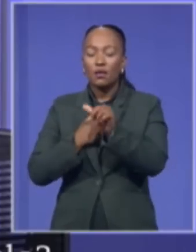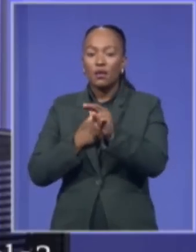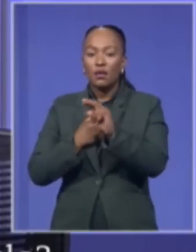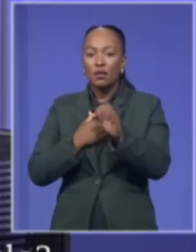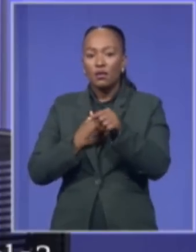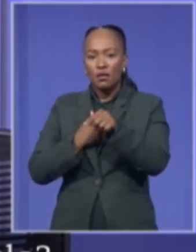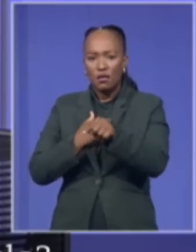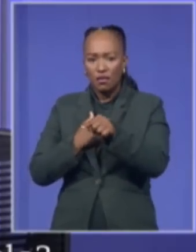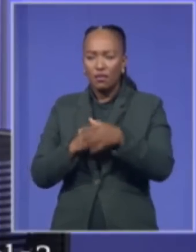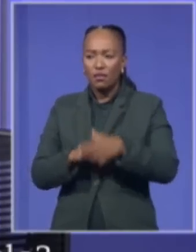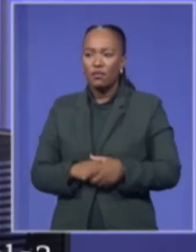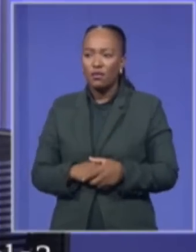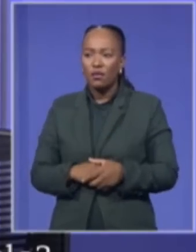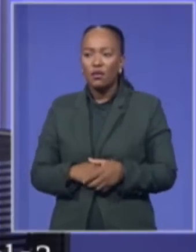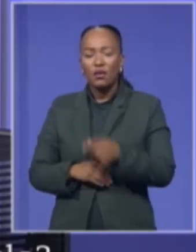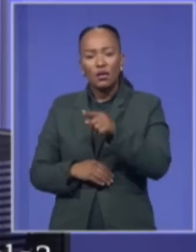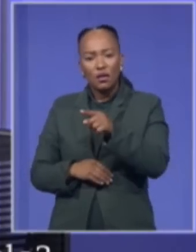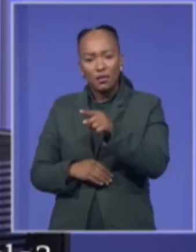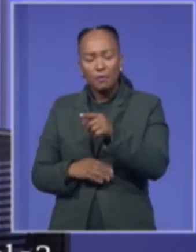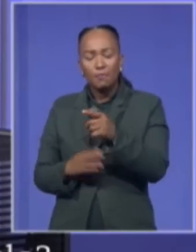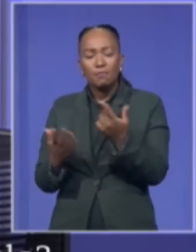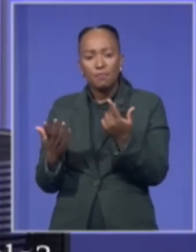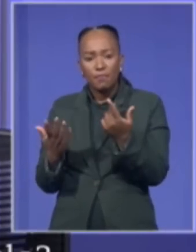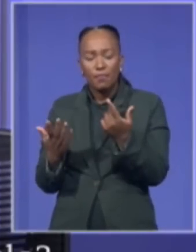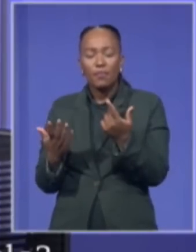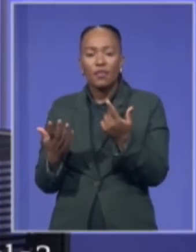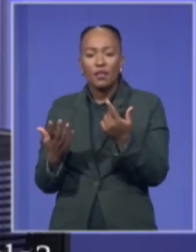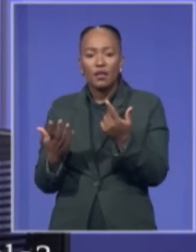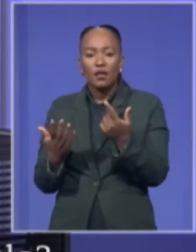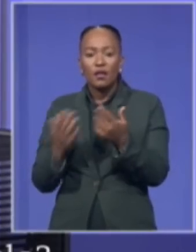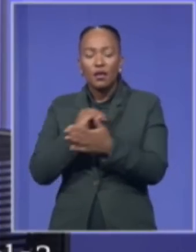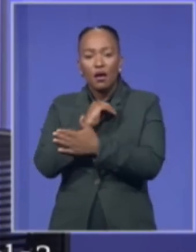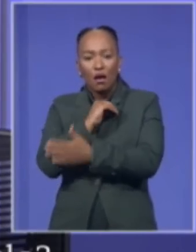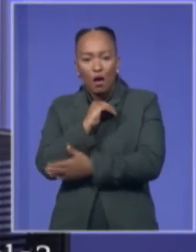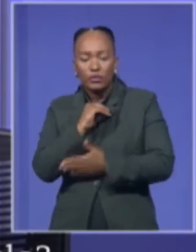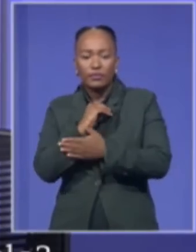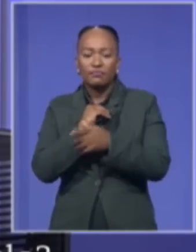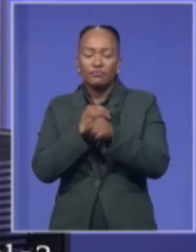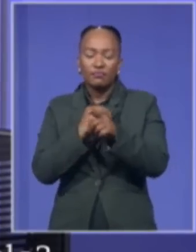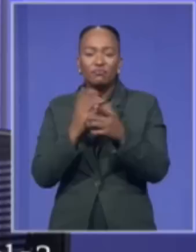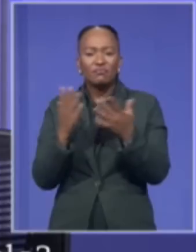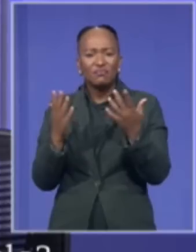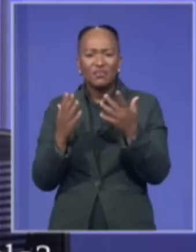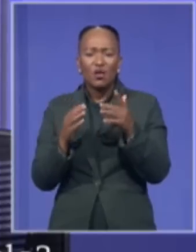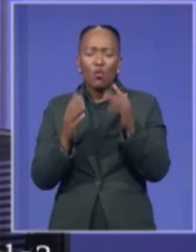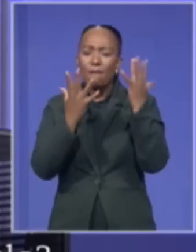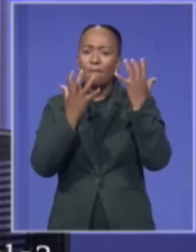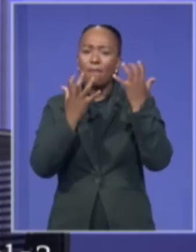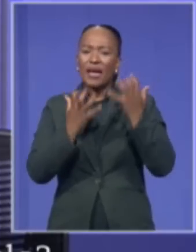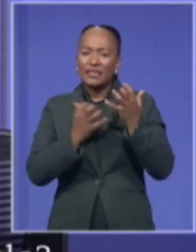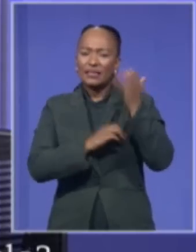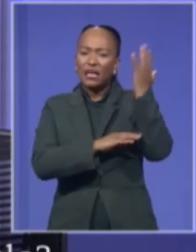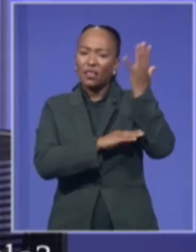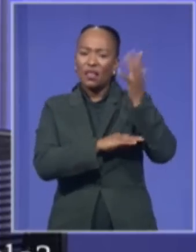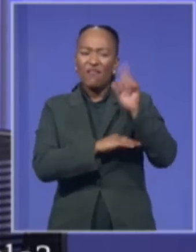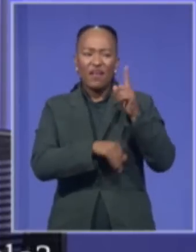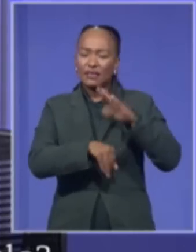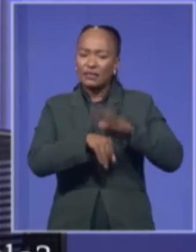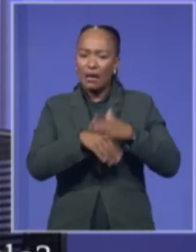ke lekgetlo la pele hore puisano ya kapa ditekanyetso tsa naha tsa letona di busetswe morao ho ya ka kutlwisiso ya lona